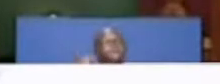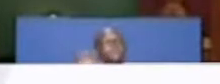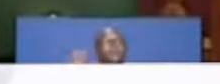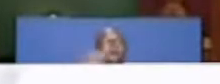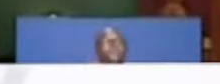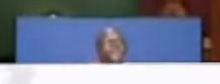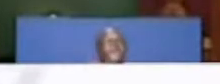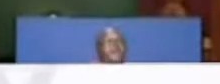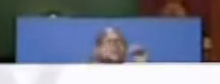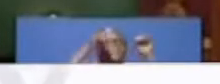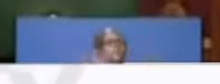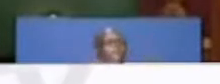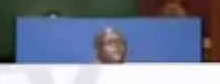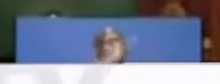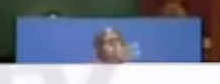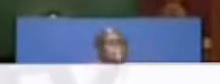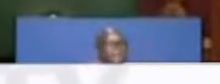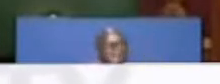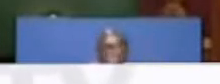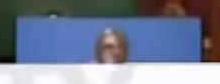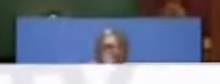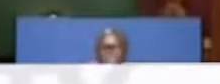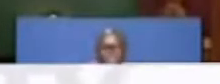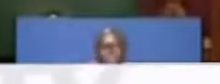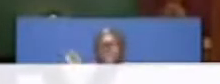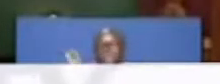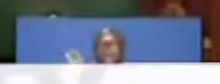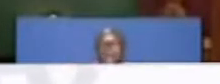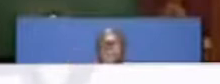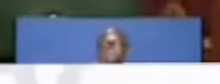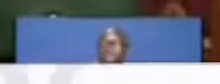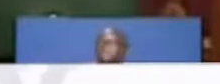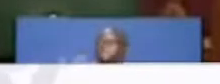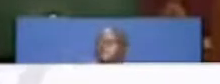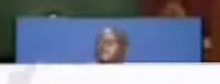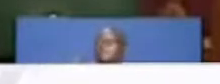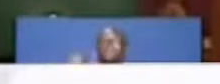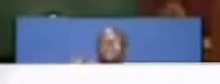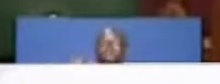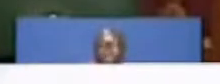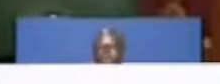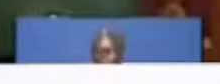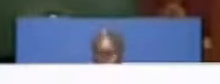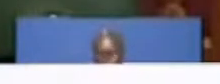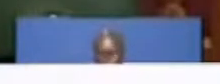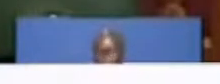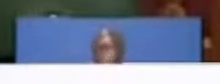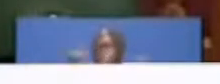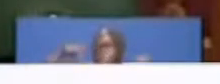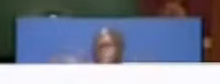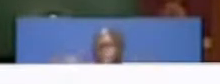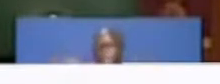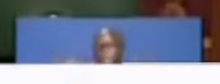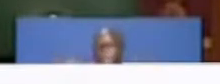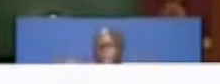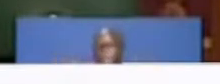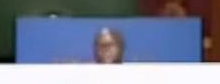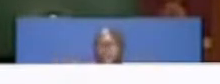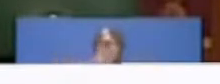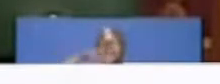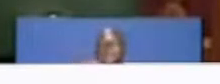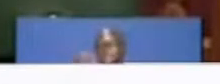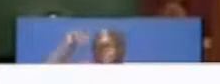devolving of funding was an exercise in futility. Today, the national